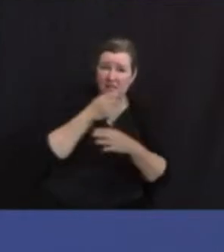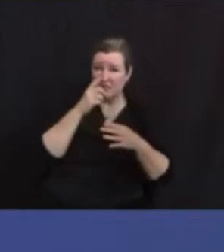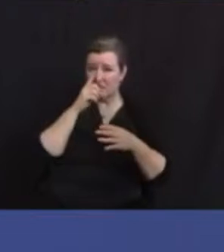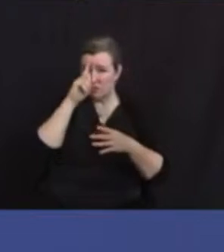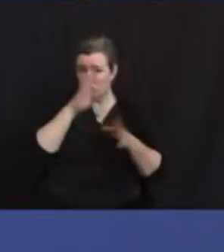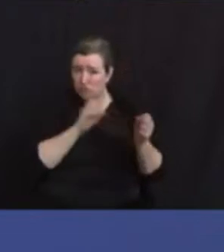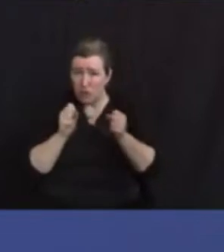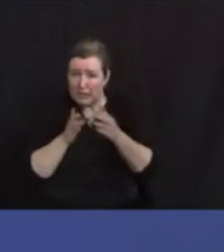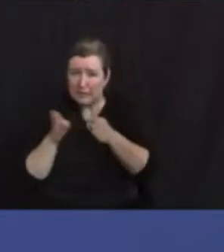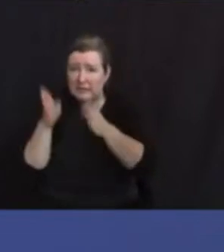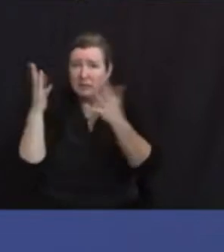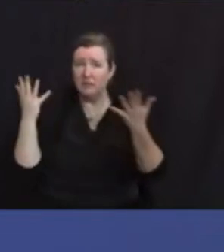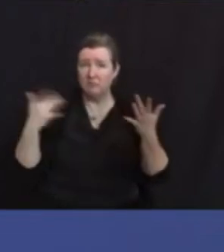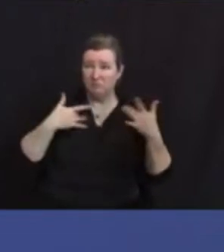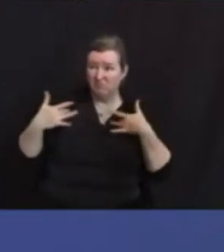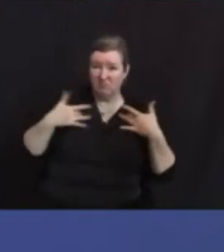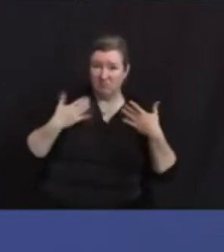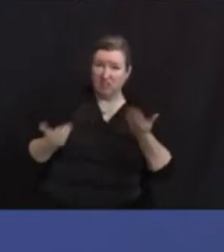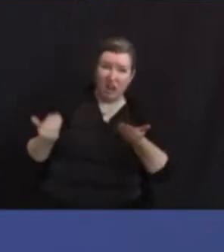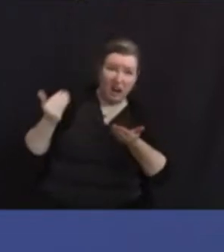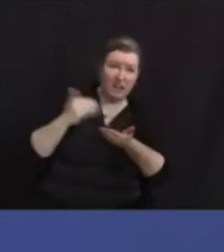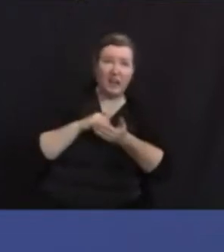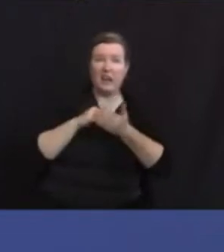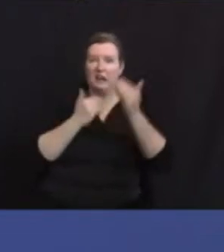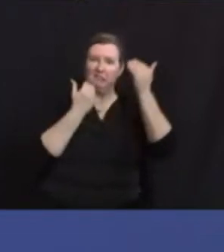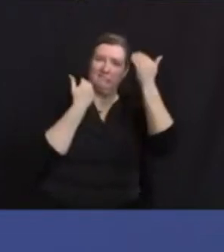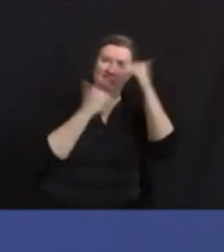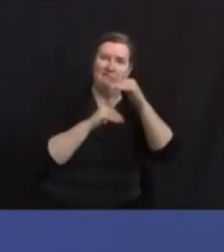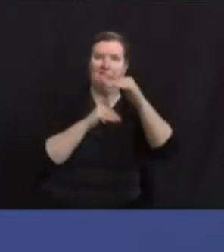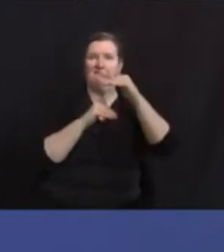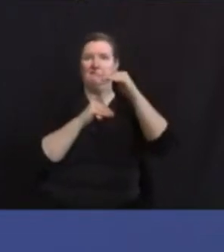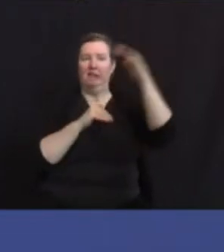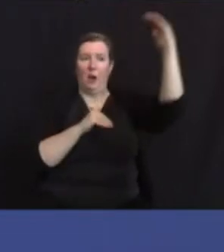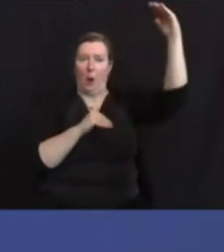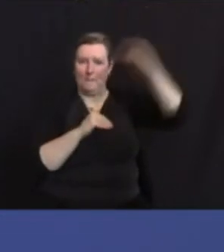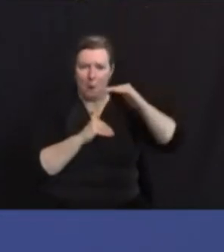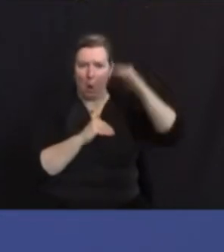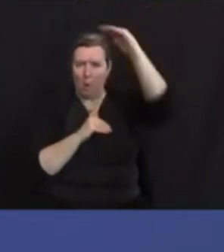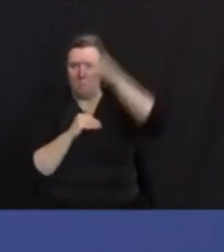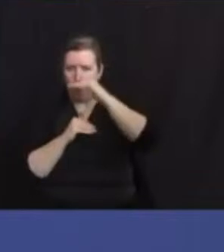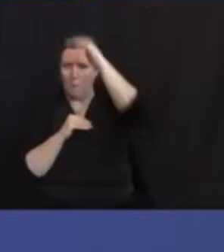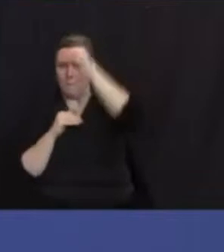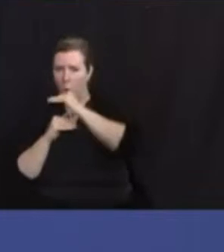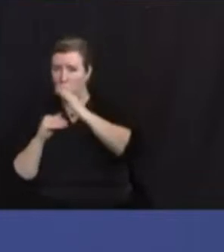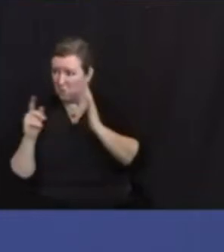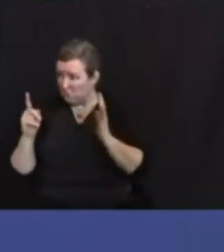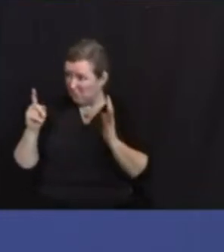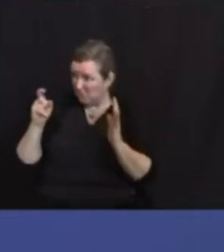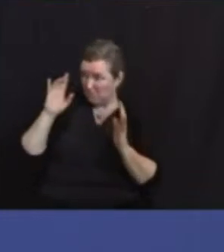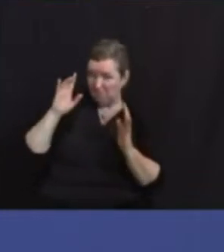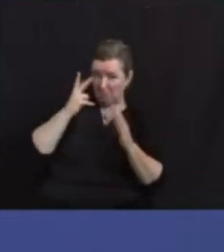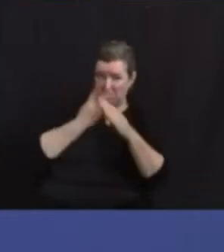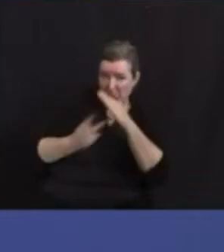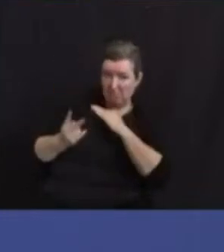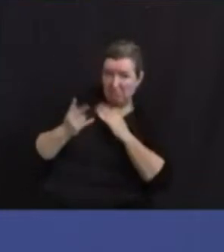to reimpose restrictions or tighten or reverse what you're announcing will take effect this Friday?